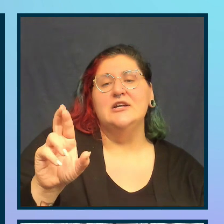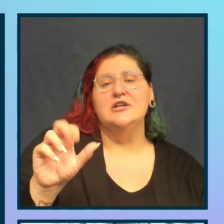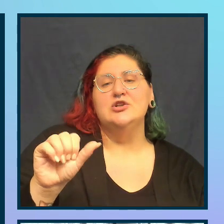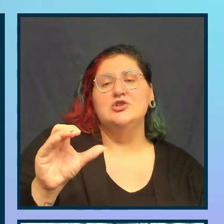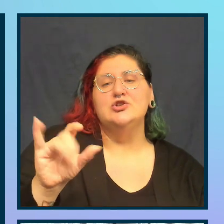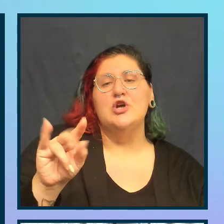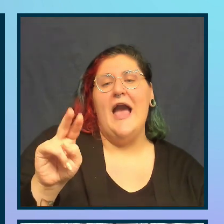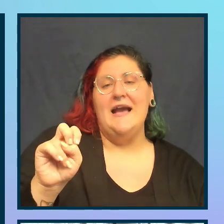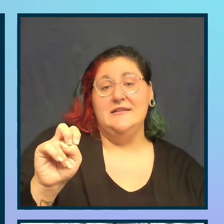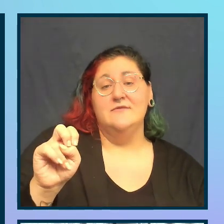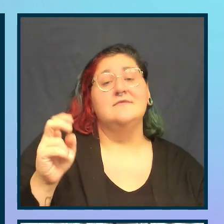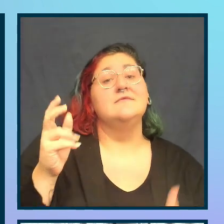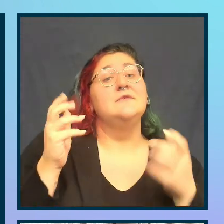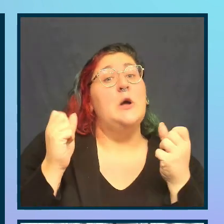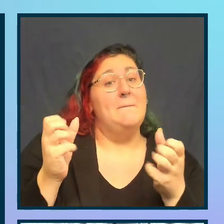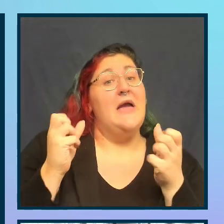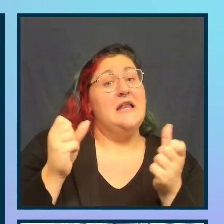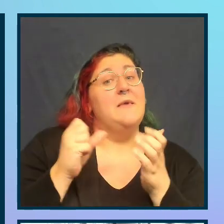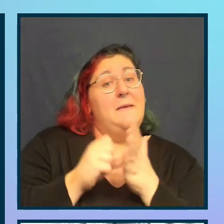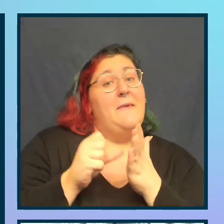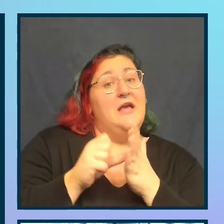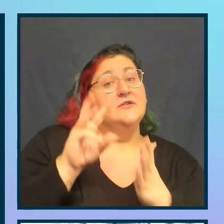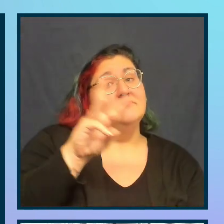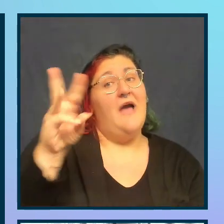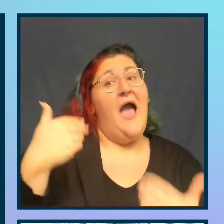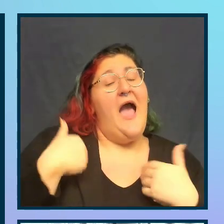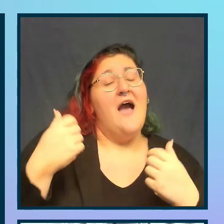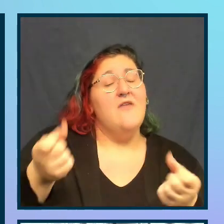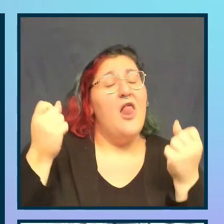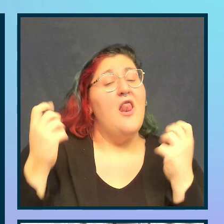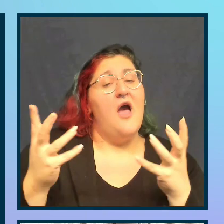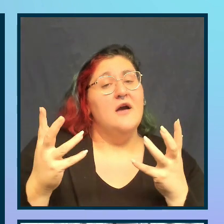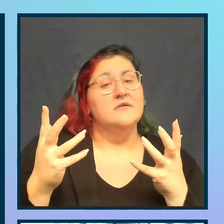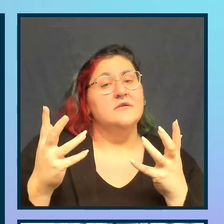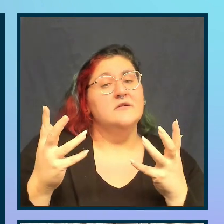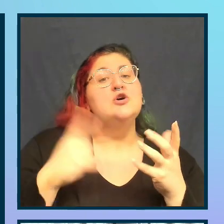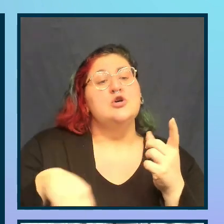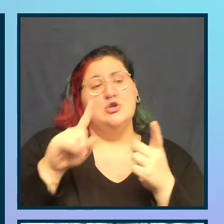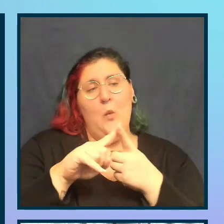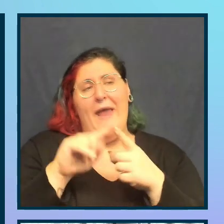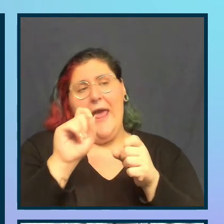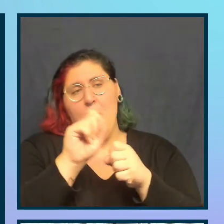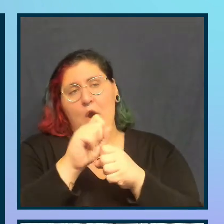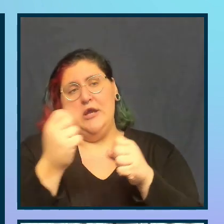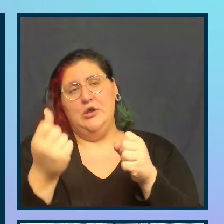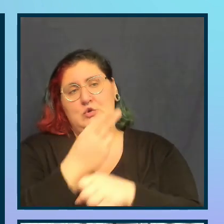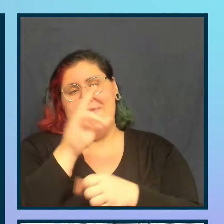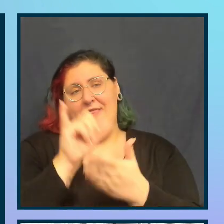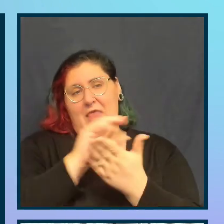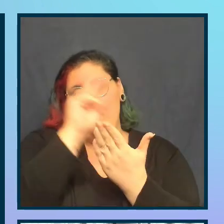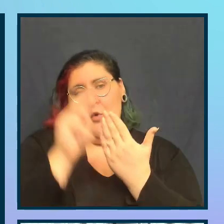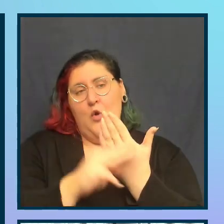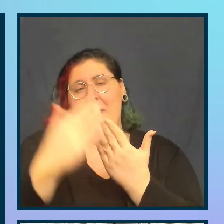similar elements. So for me, I know working with this, I know that the menu items are going to be similar elements. So fixing accessibility issues